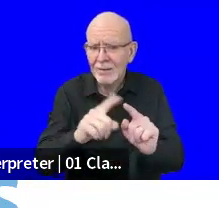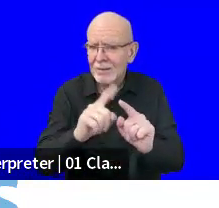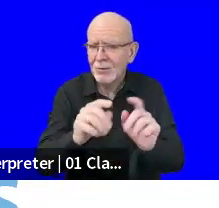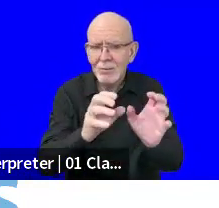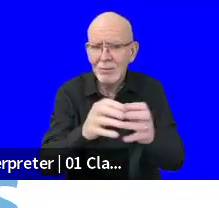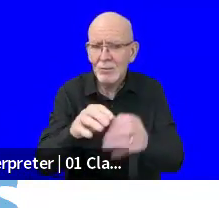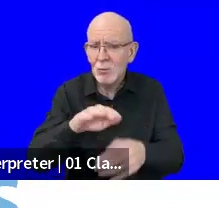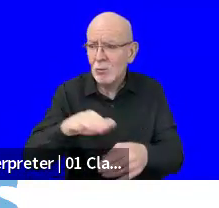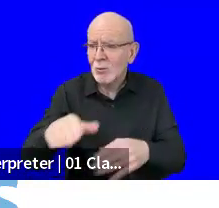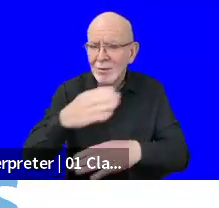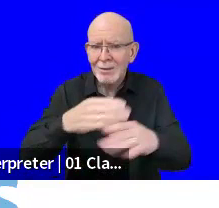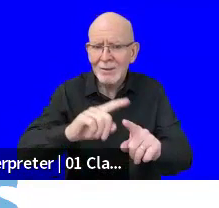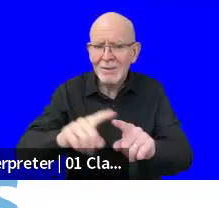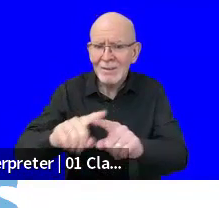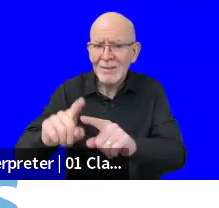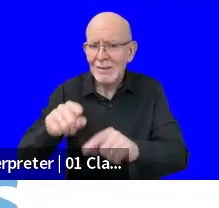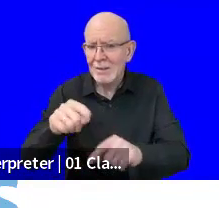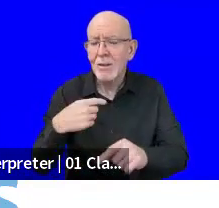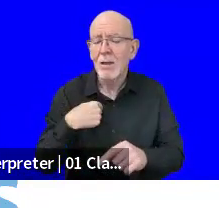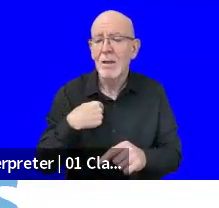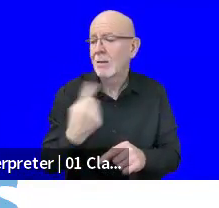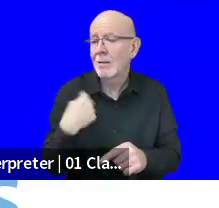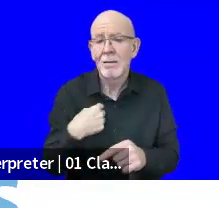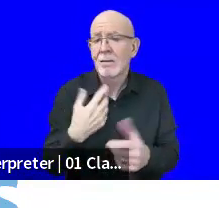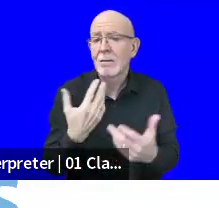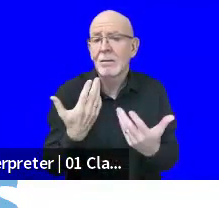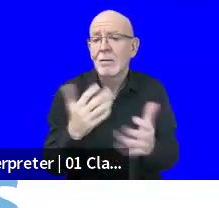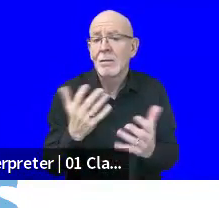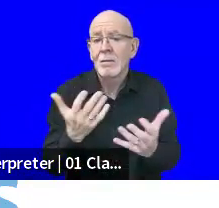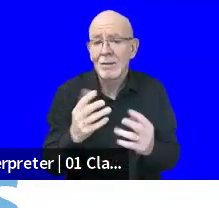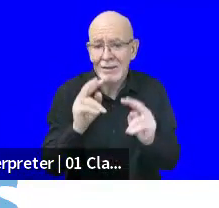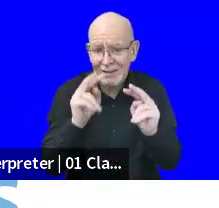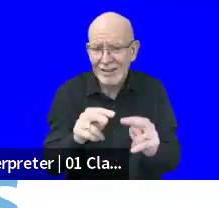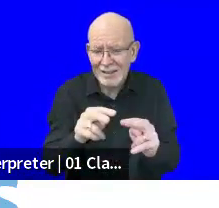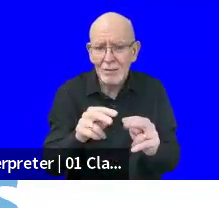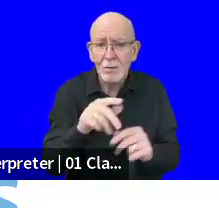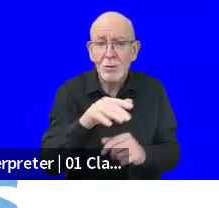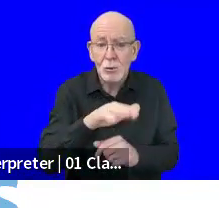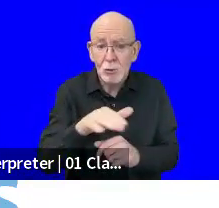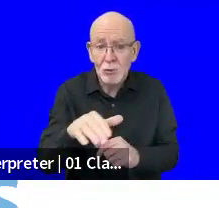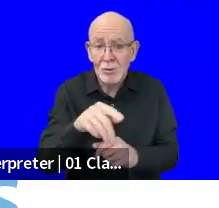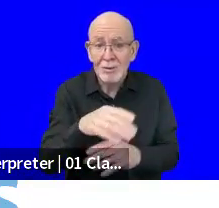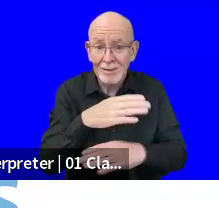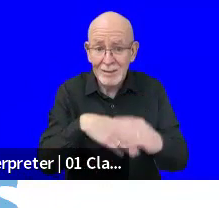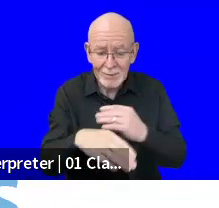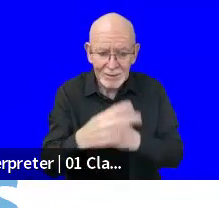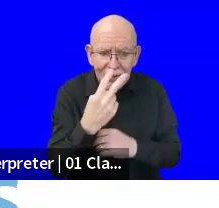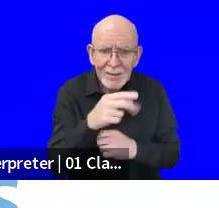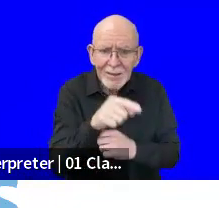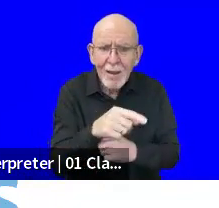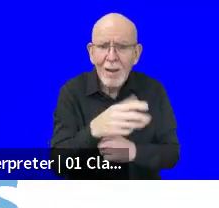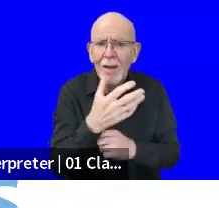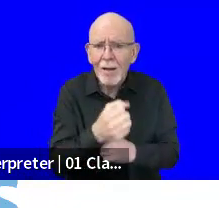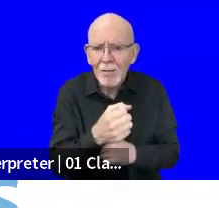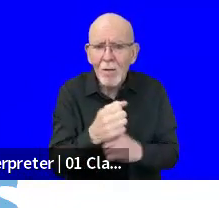physical disability, with high and low support needs, children with intellectual disabilities, with high and low support needs, as well as children